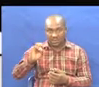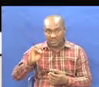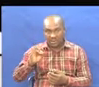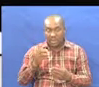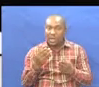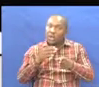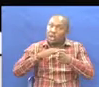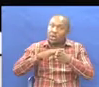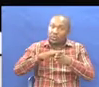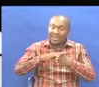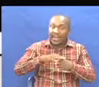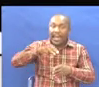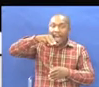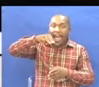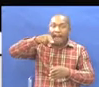manganese